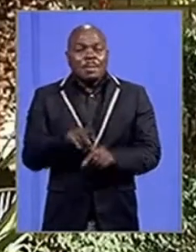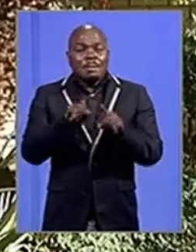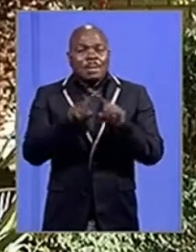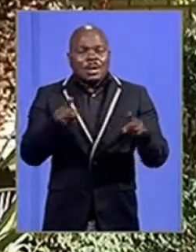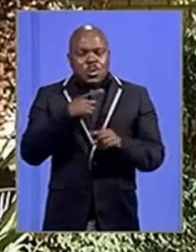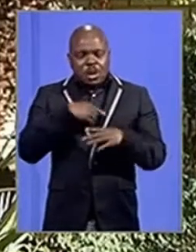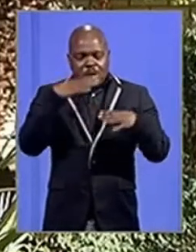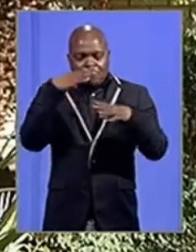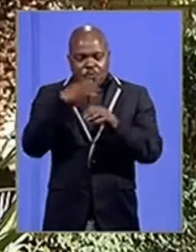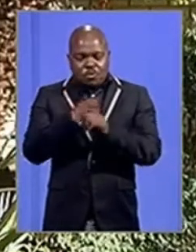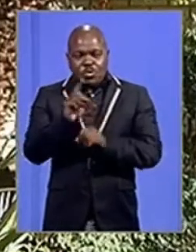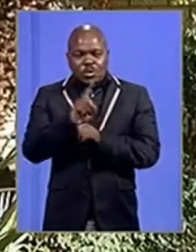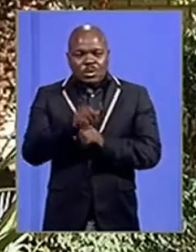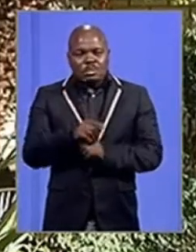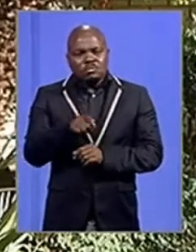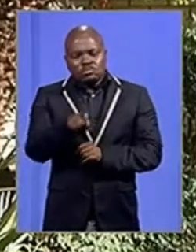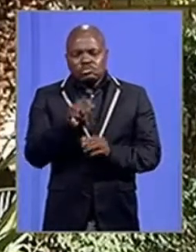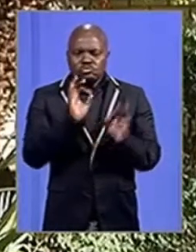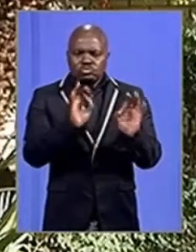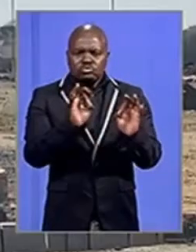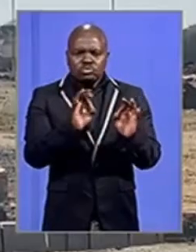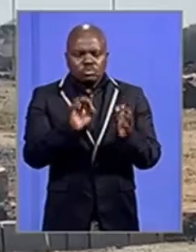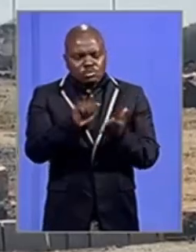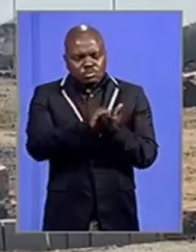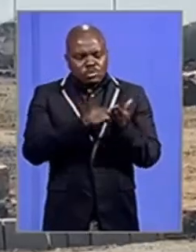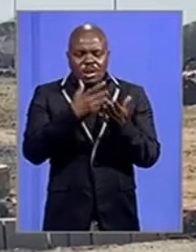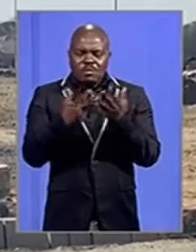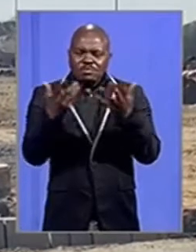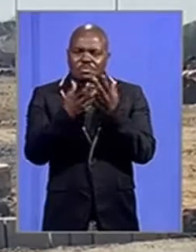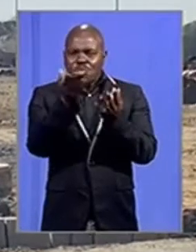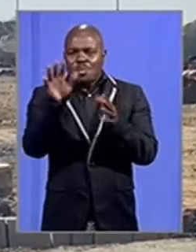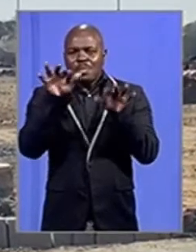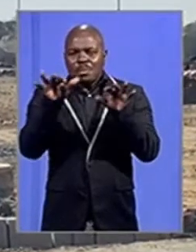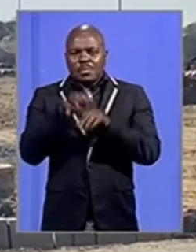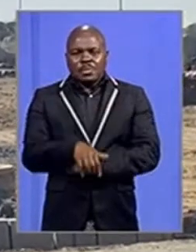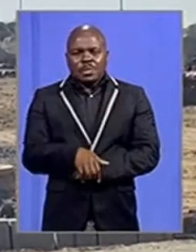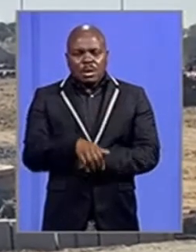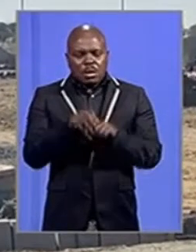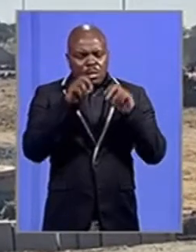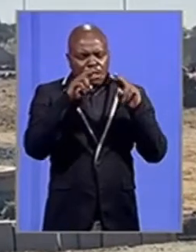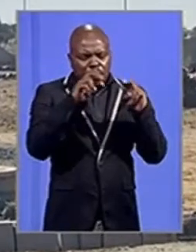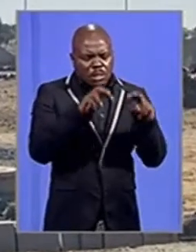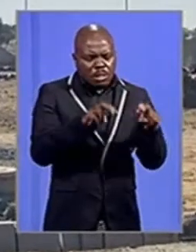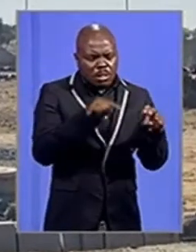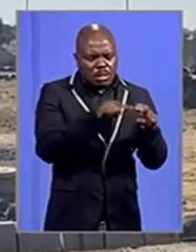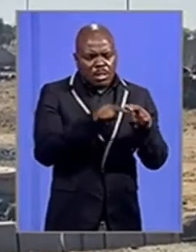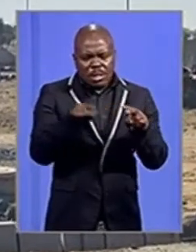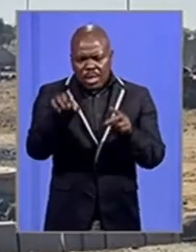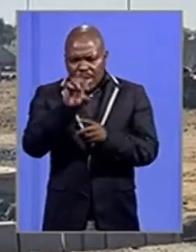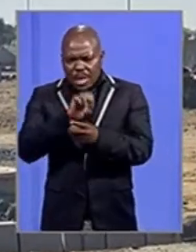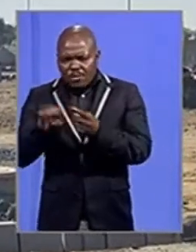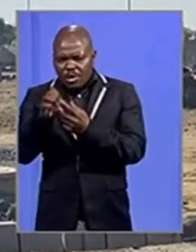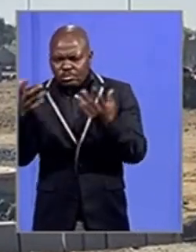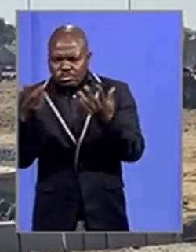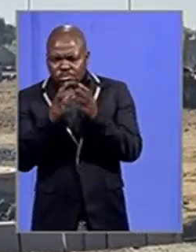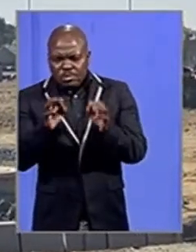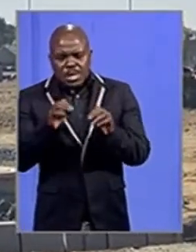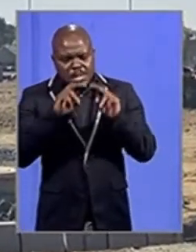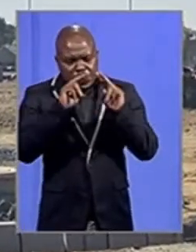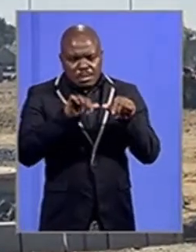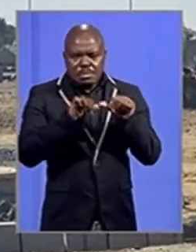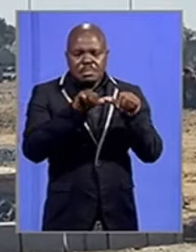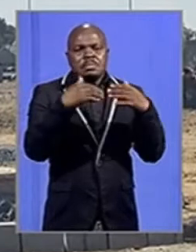focusing on user-friendly green concrete. Diphuruphutso tsa go tlhagisa samente e siametseng tikologo di setse di gatetse kwa